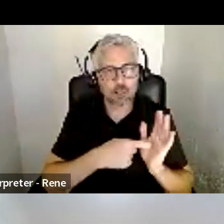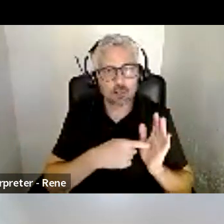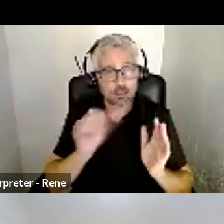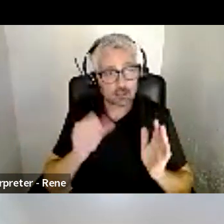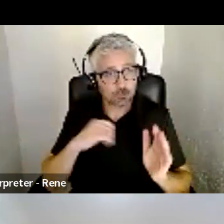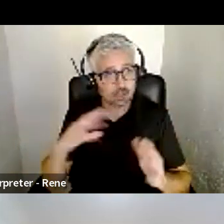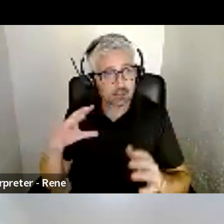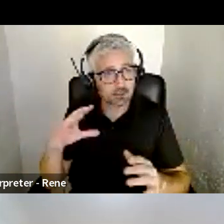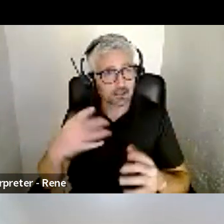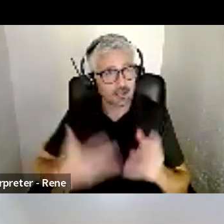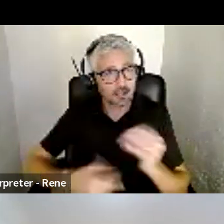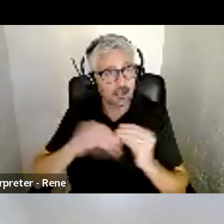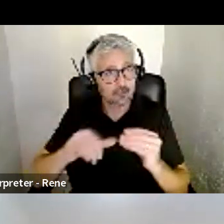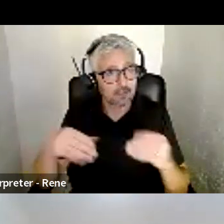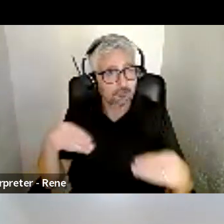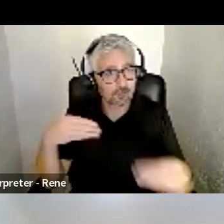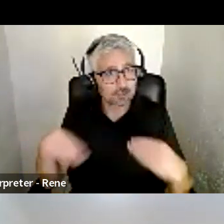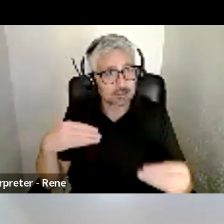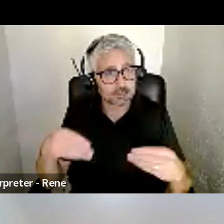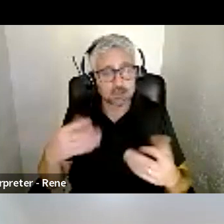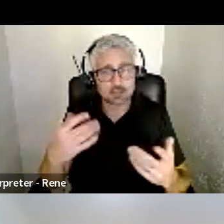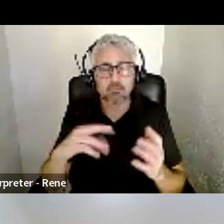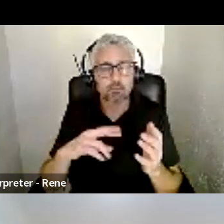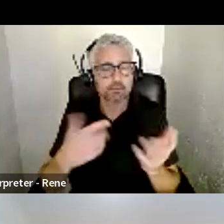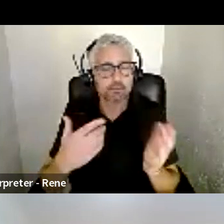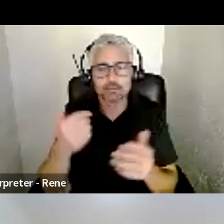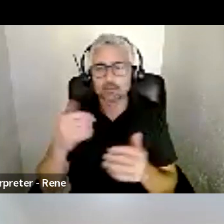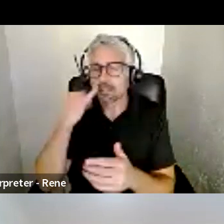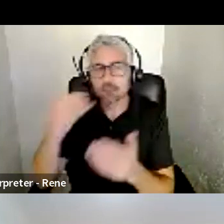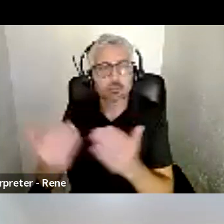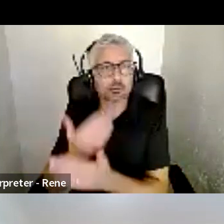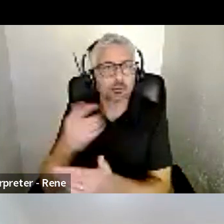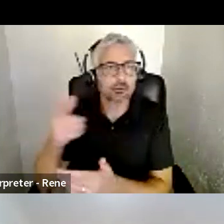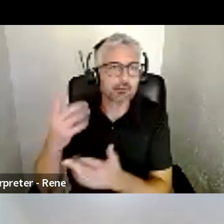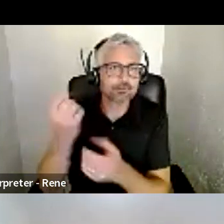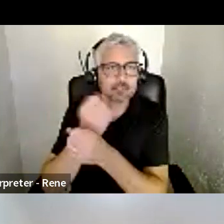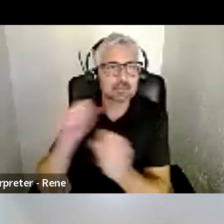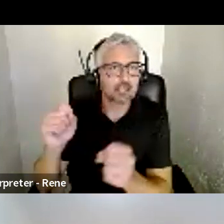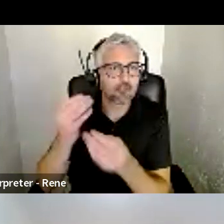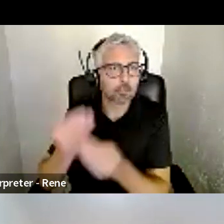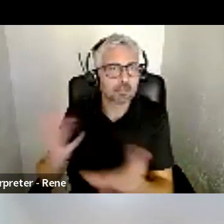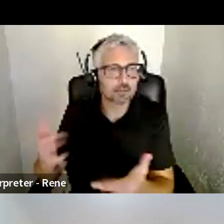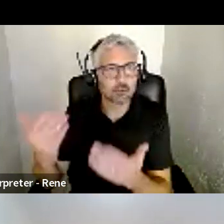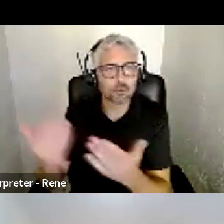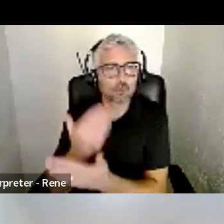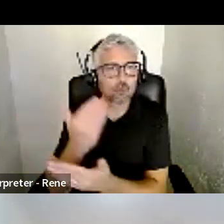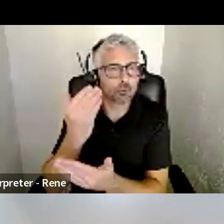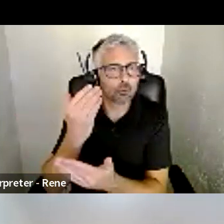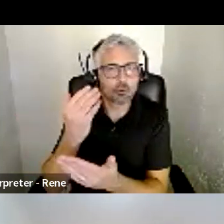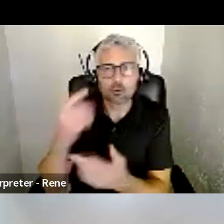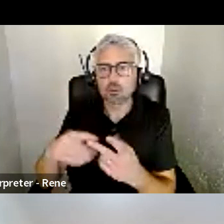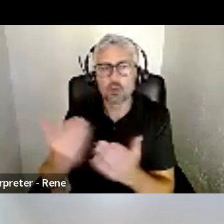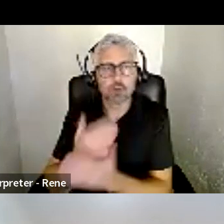that flexibility in? So whatever the new version of safe material is, or